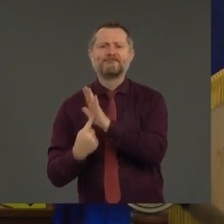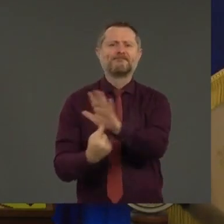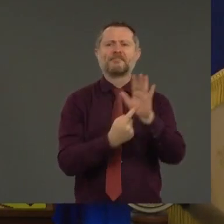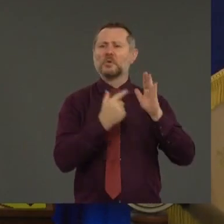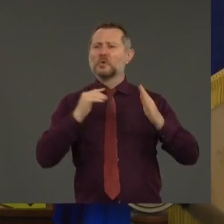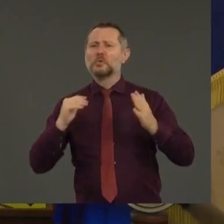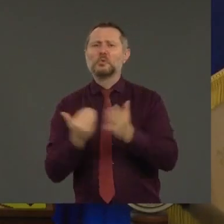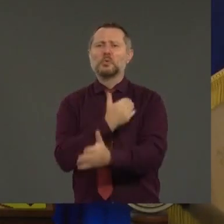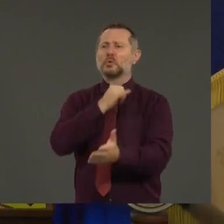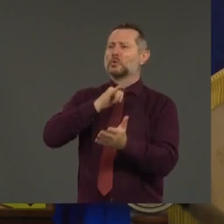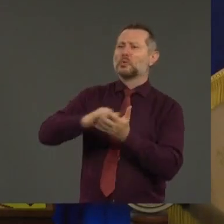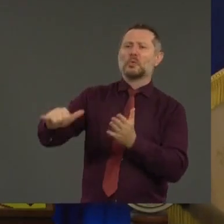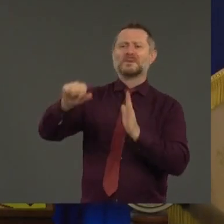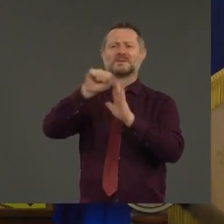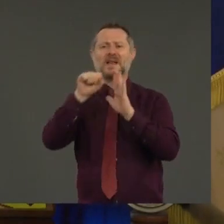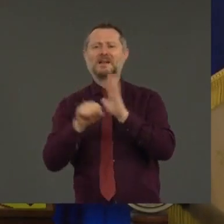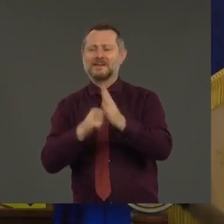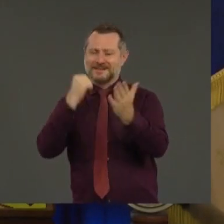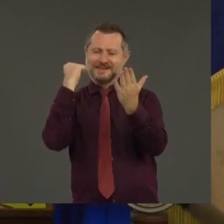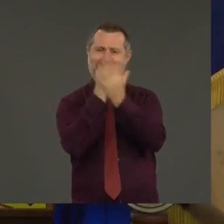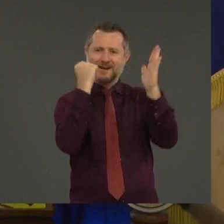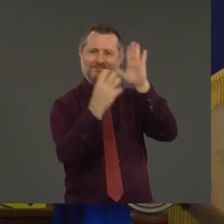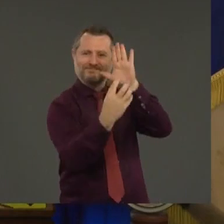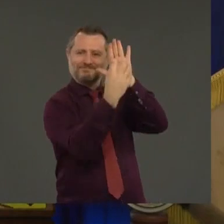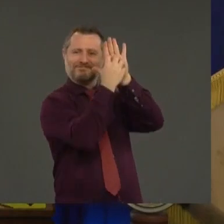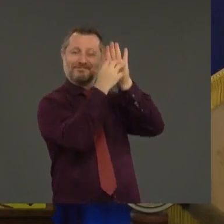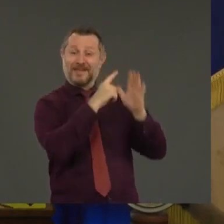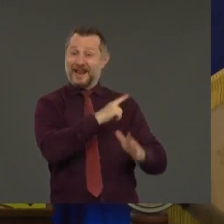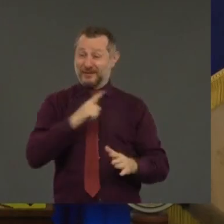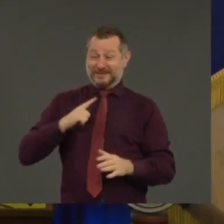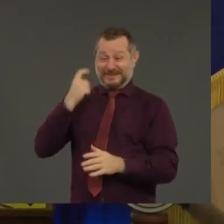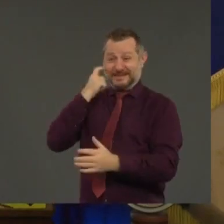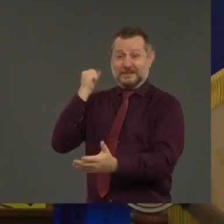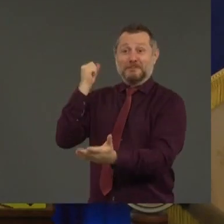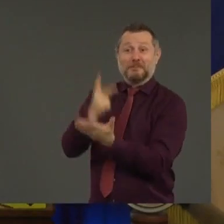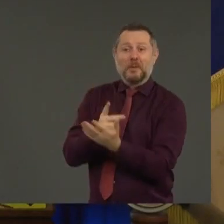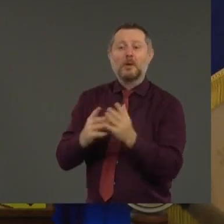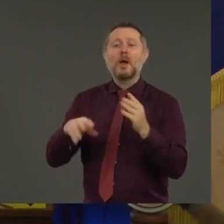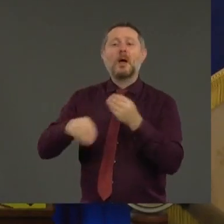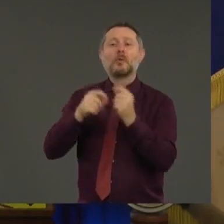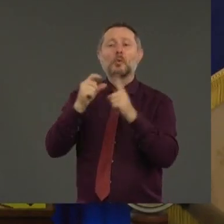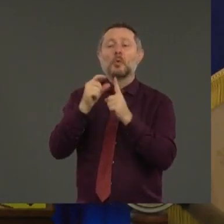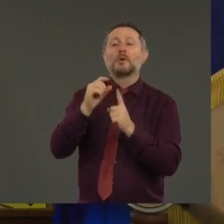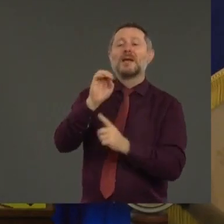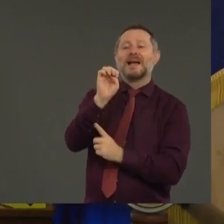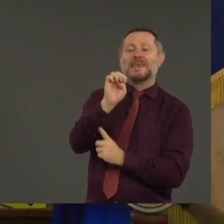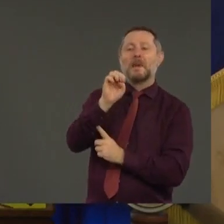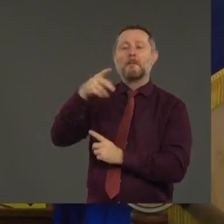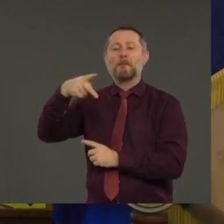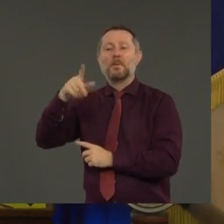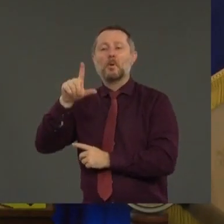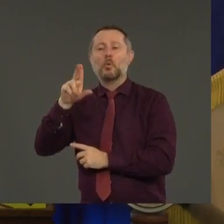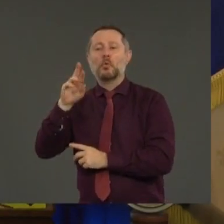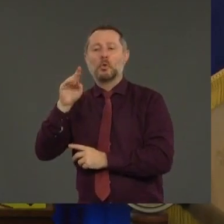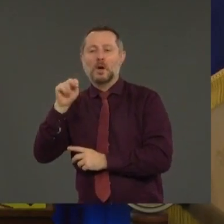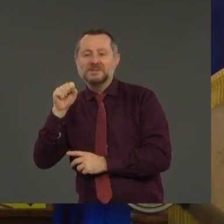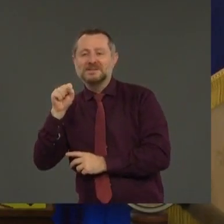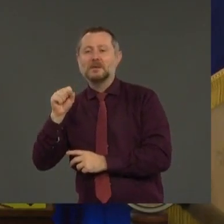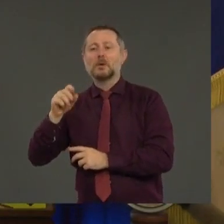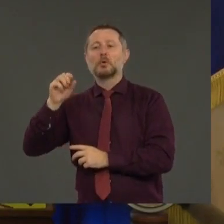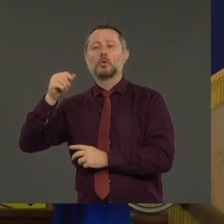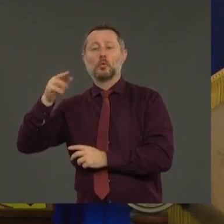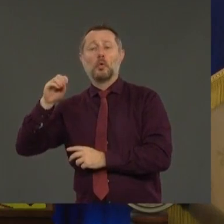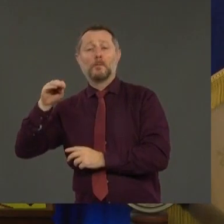seal that our legislature just changed to add the words E pluribus unum, out of many,